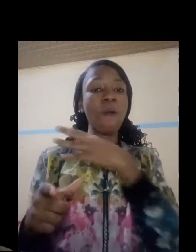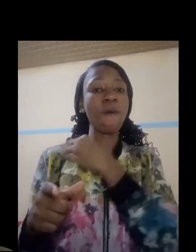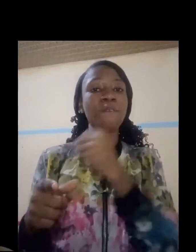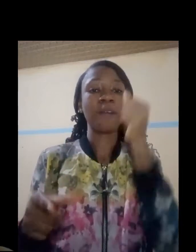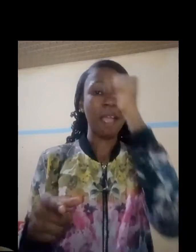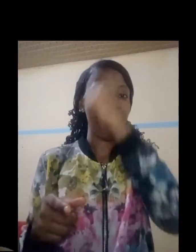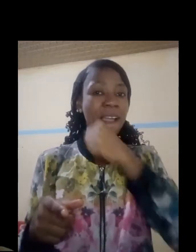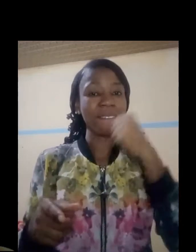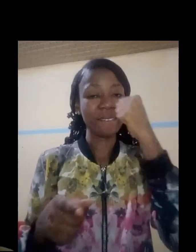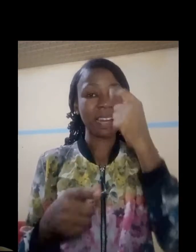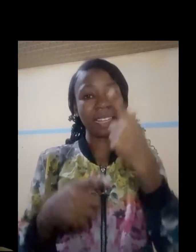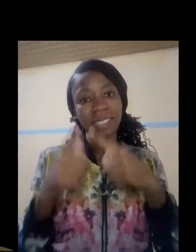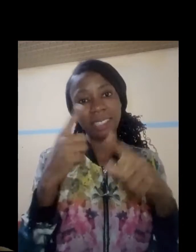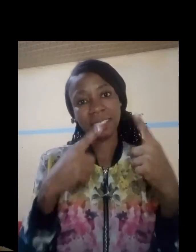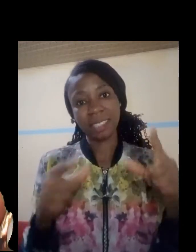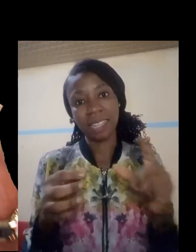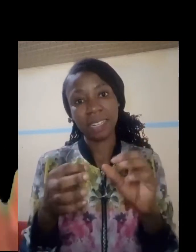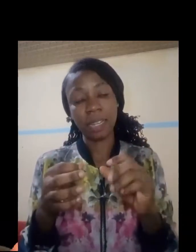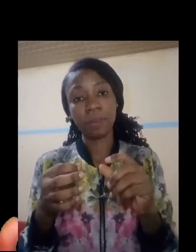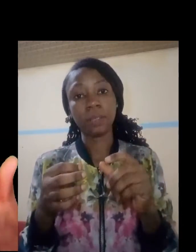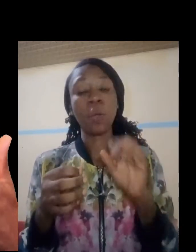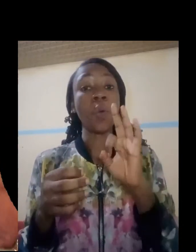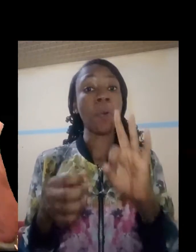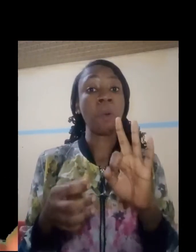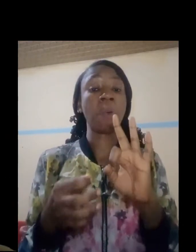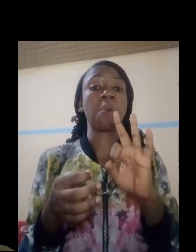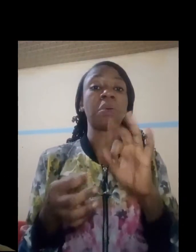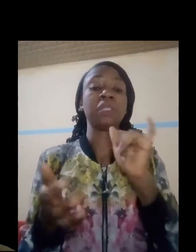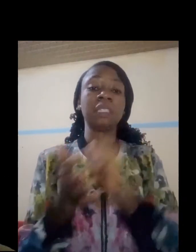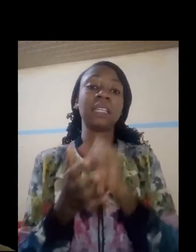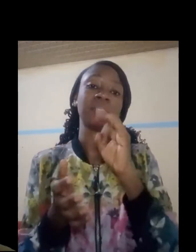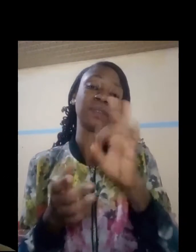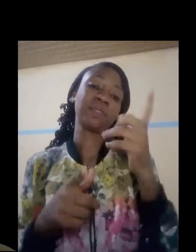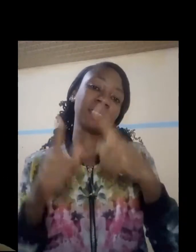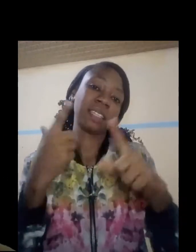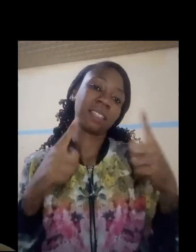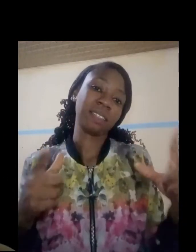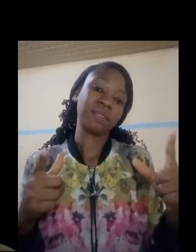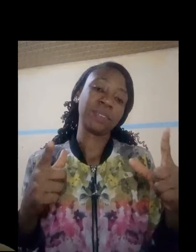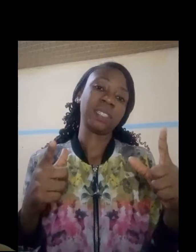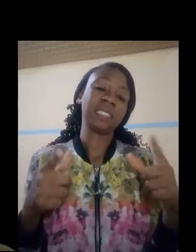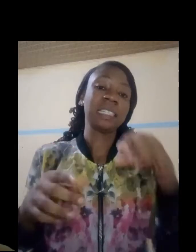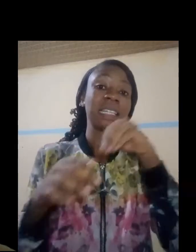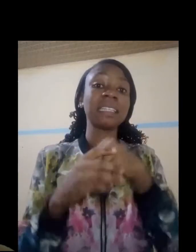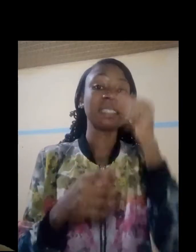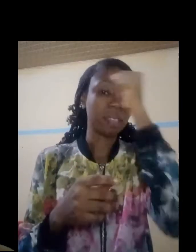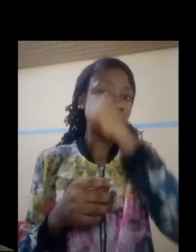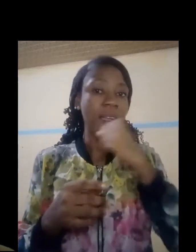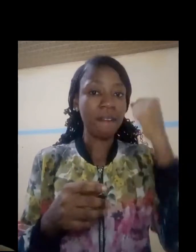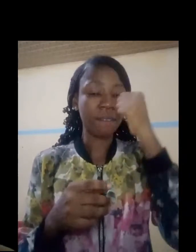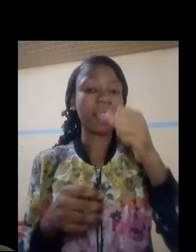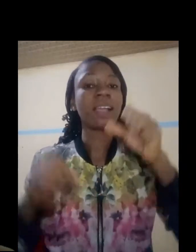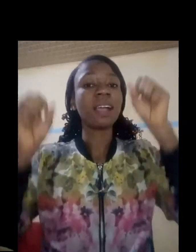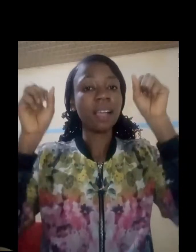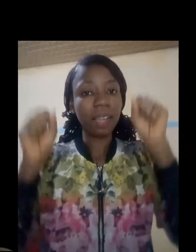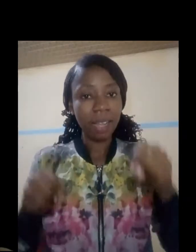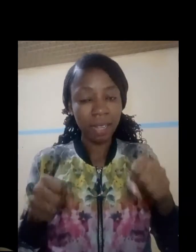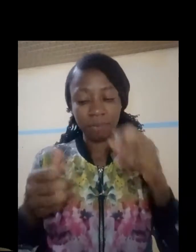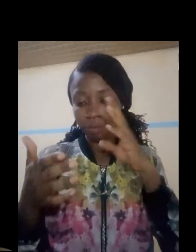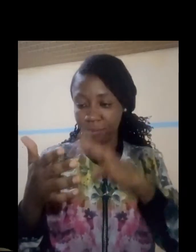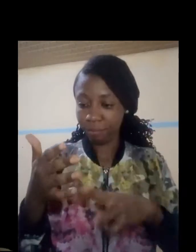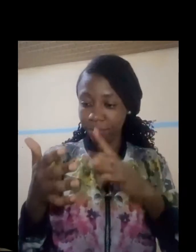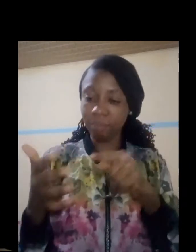linguistics or the linguistics of sign language interpreting in Africa can take the course, but the course will not lead